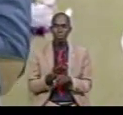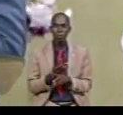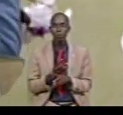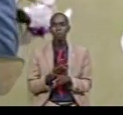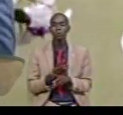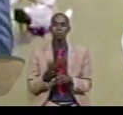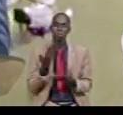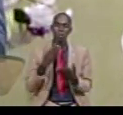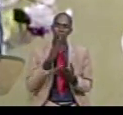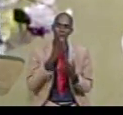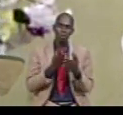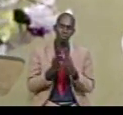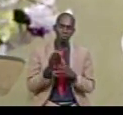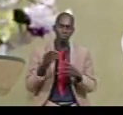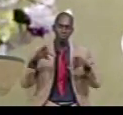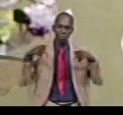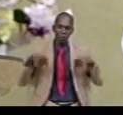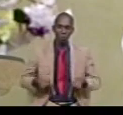or virtually.